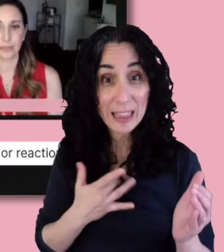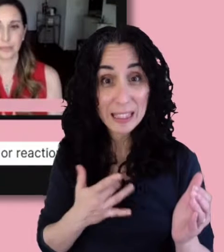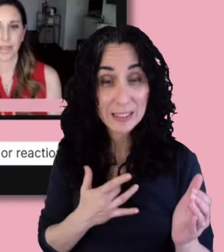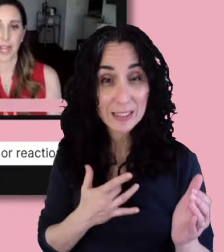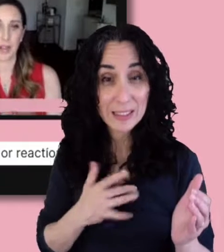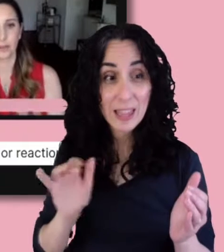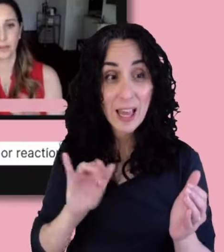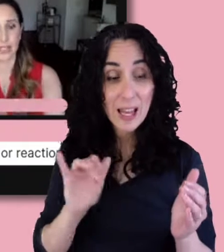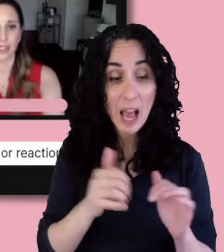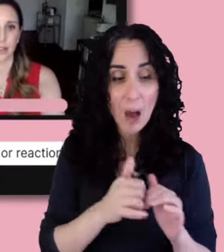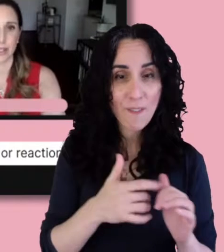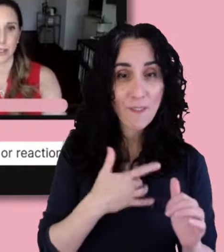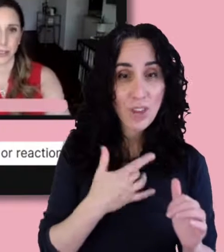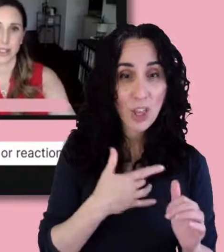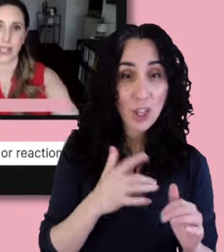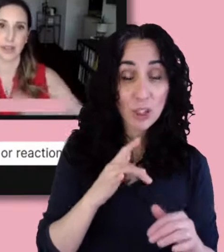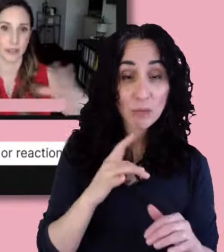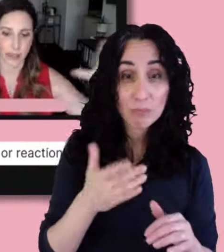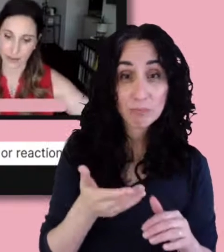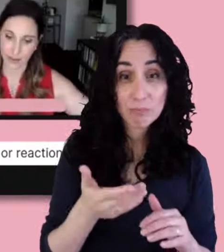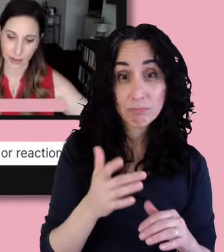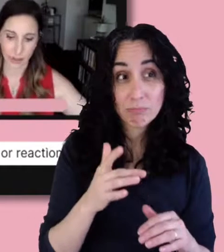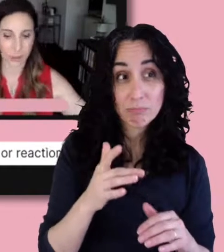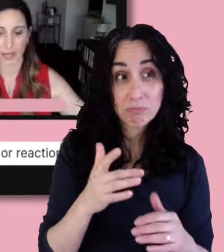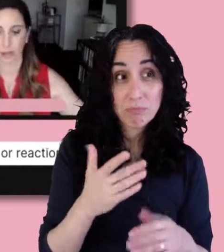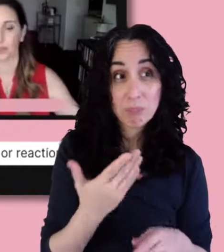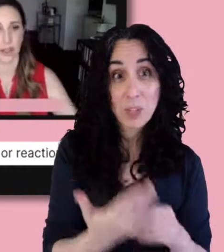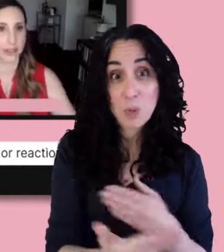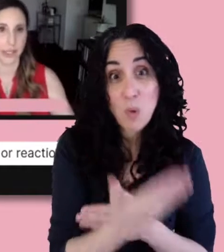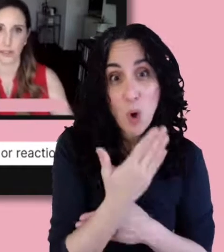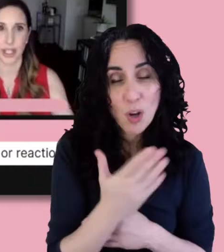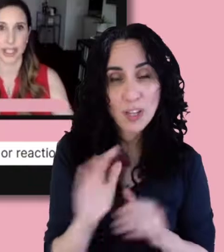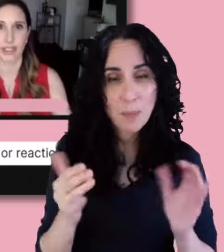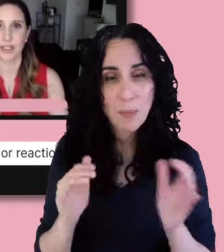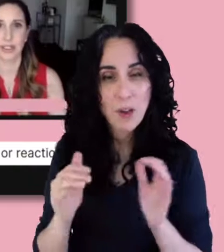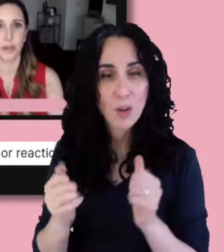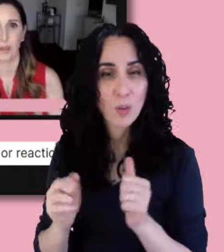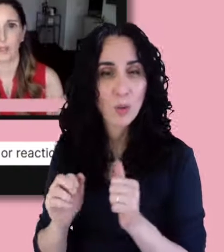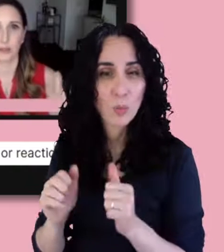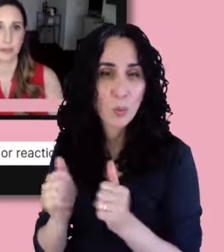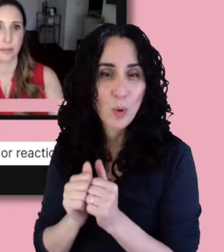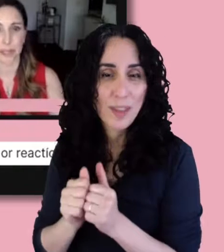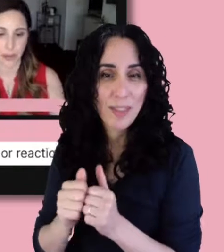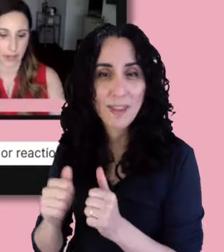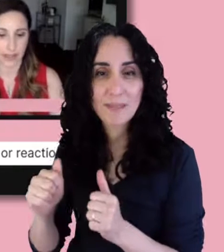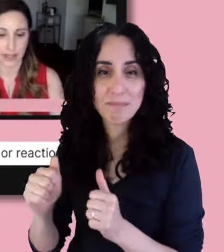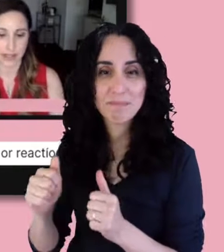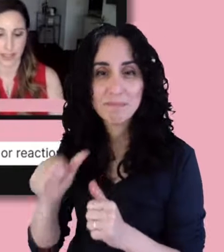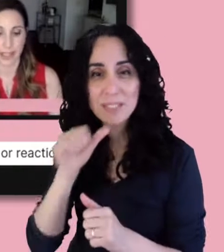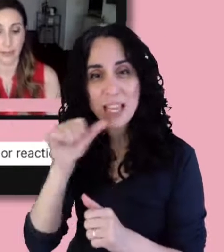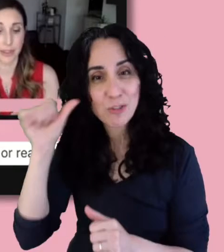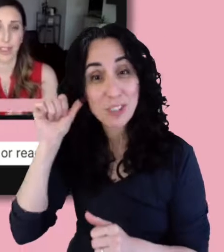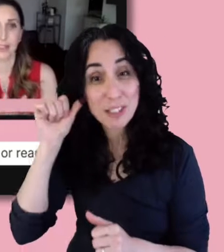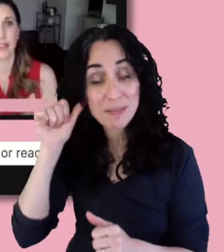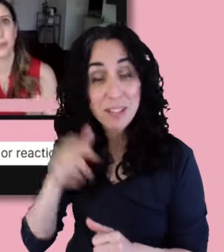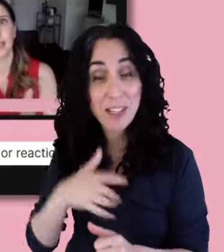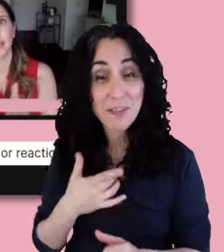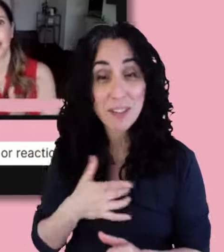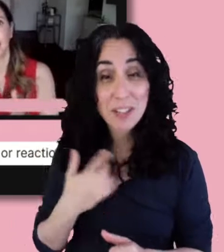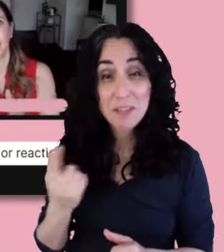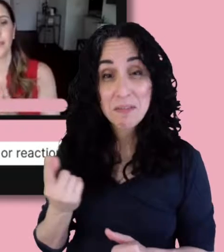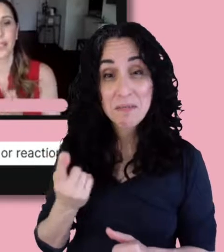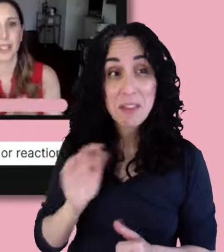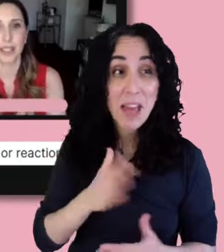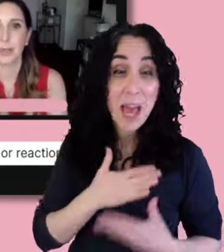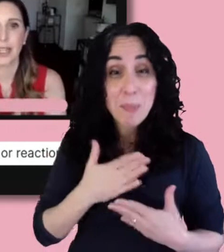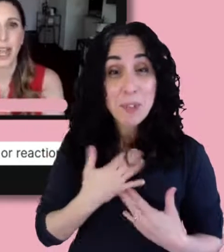Um, how you were feeling earlier today versus, how you felt yesterday, to sort of measure how that is. Like,